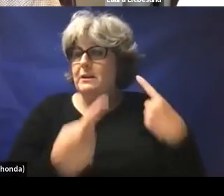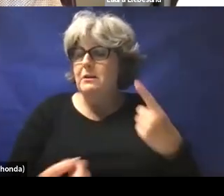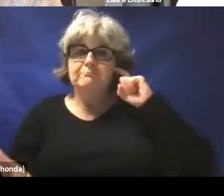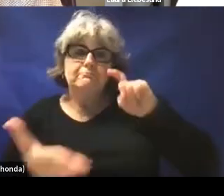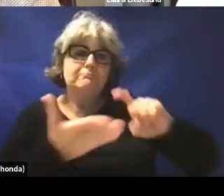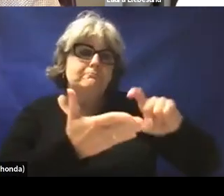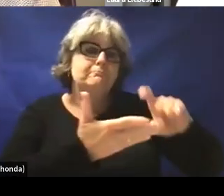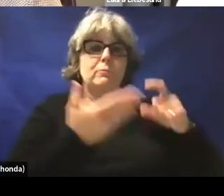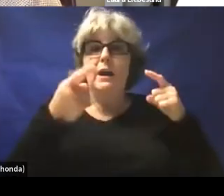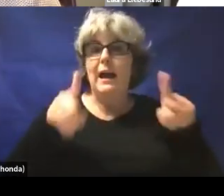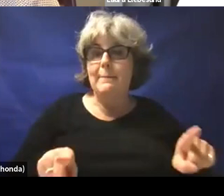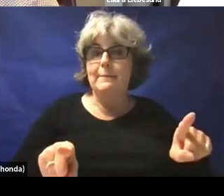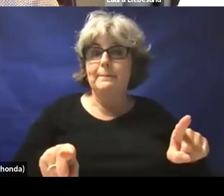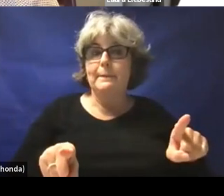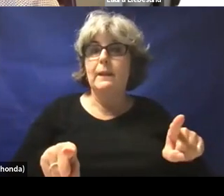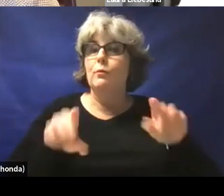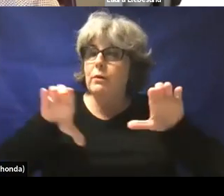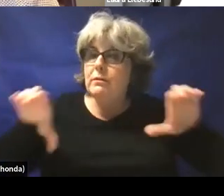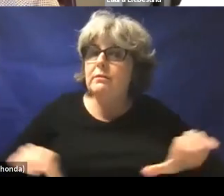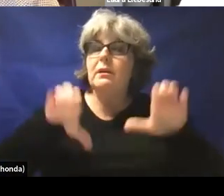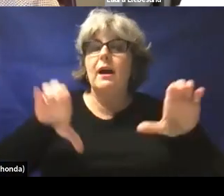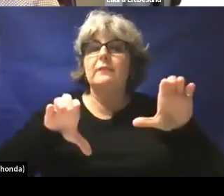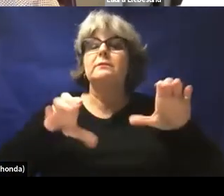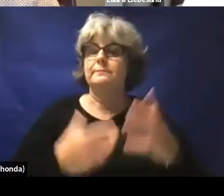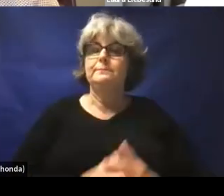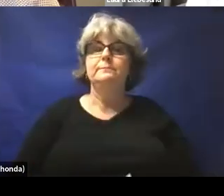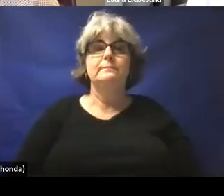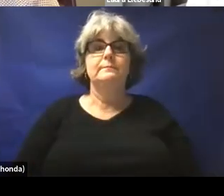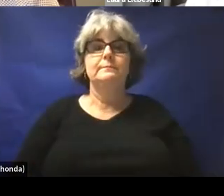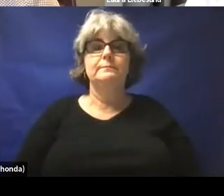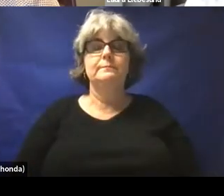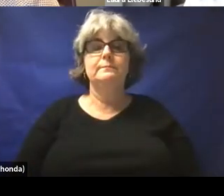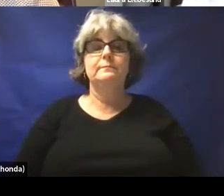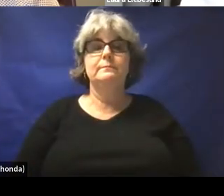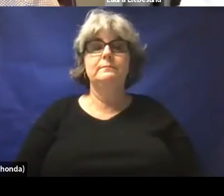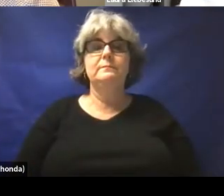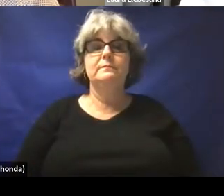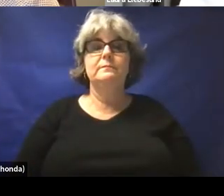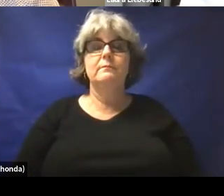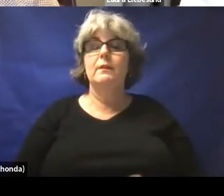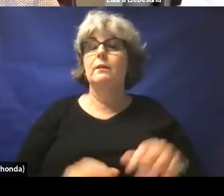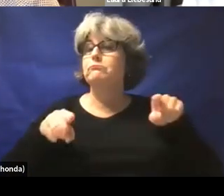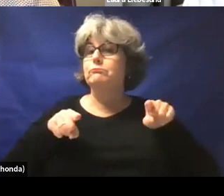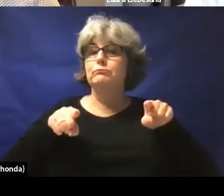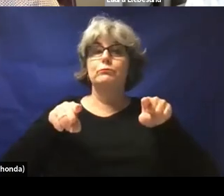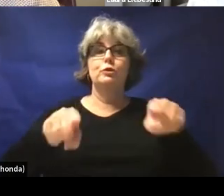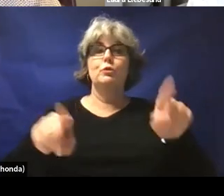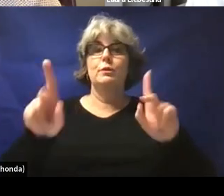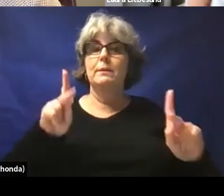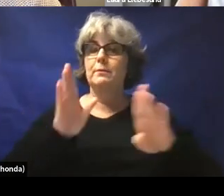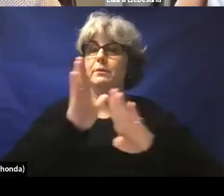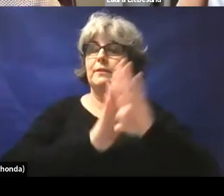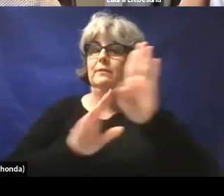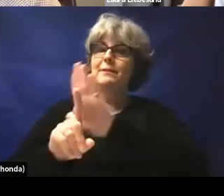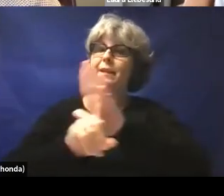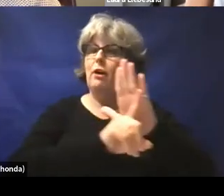doing now, particularly with activism. And I think one of the things that we've seen is all throughout, people creating their own